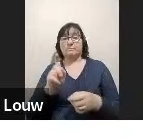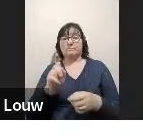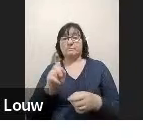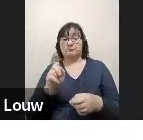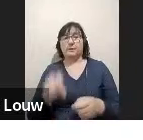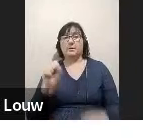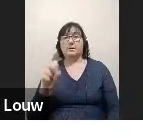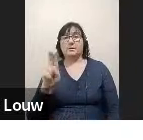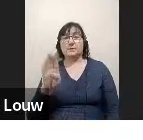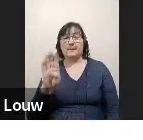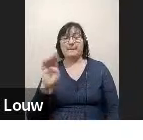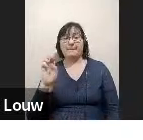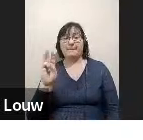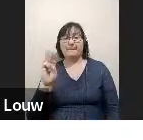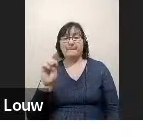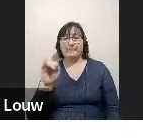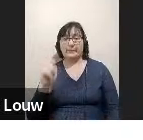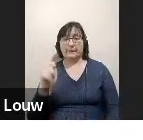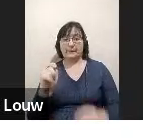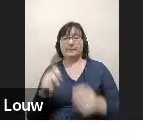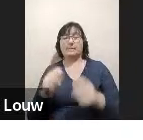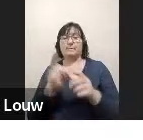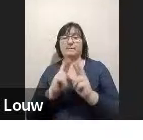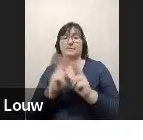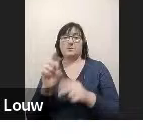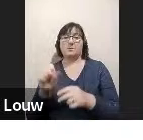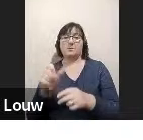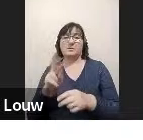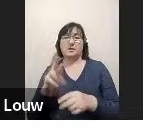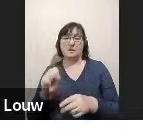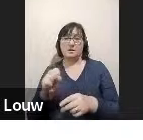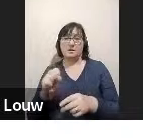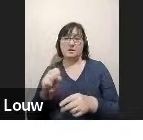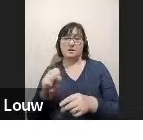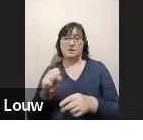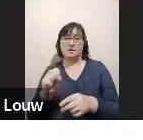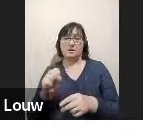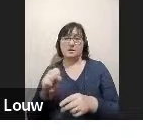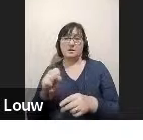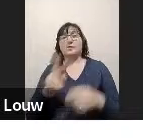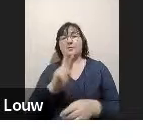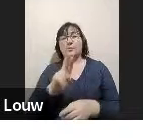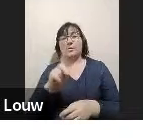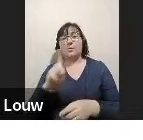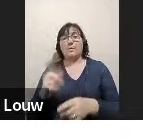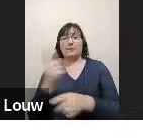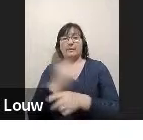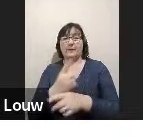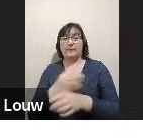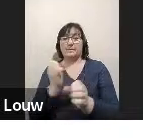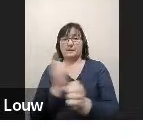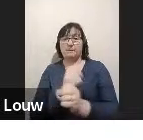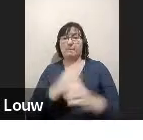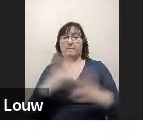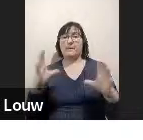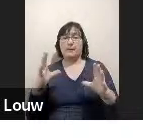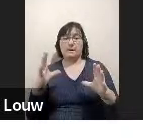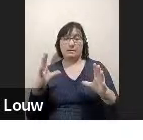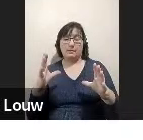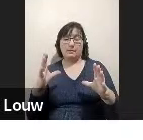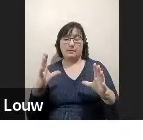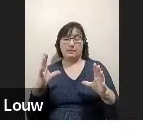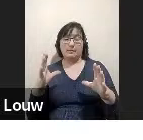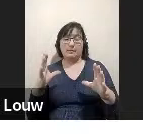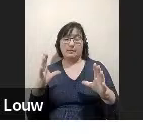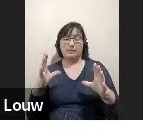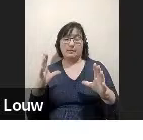and then the 21-day process will start as of that time. Okay, so that's just a brief overview on